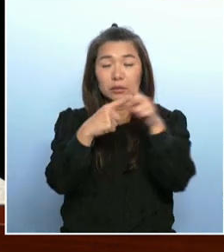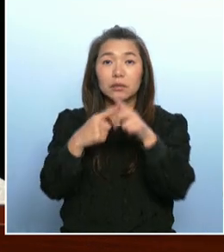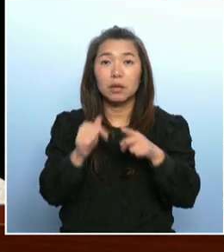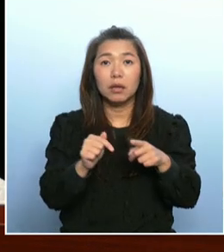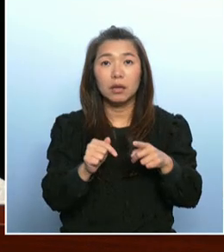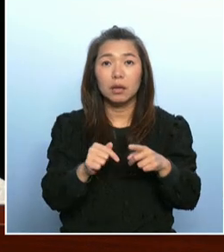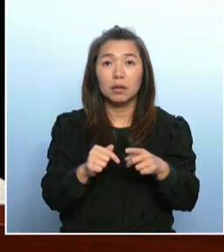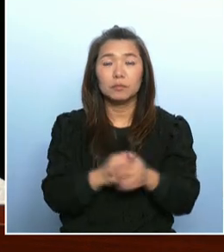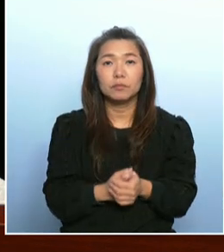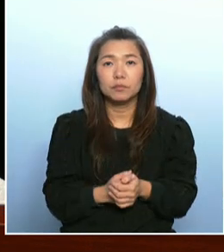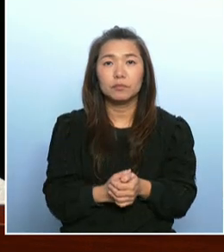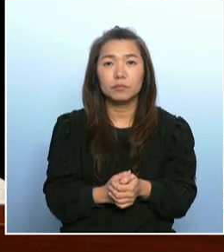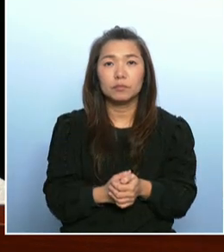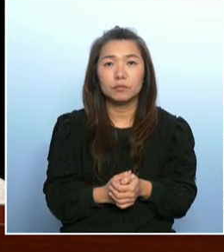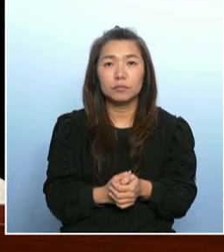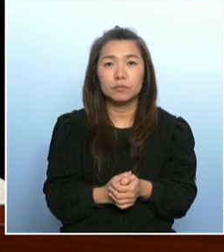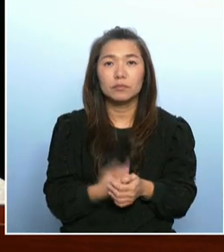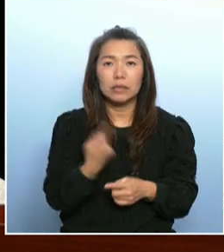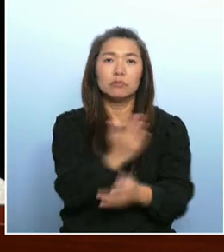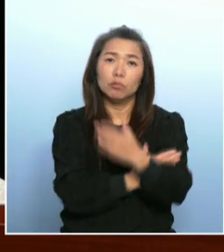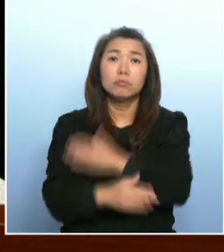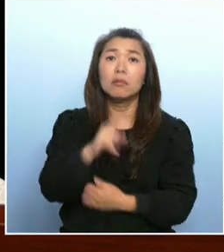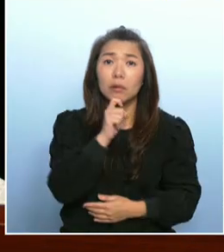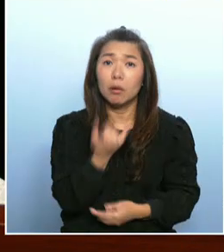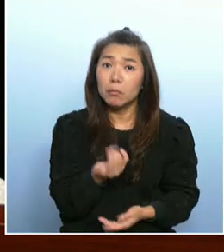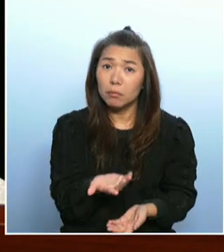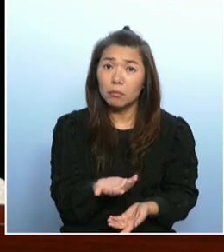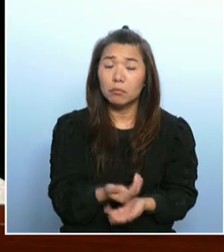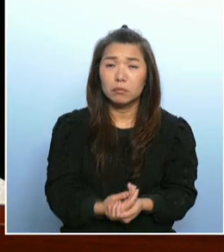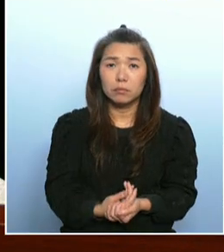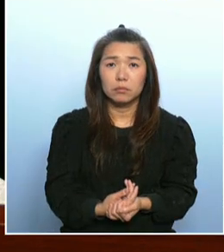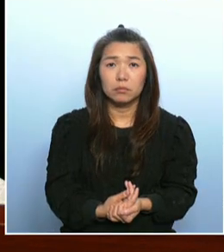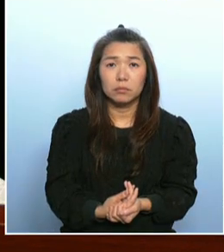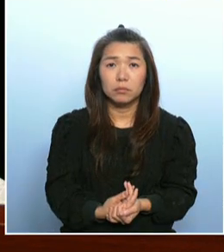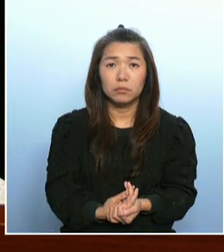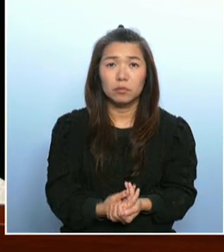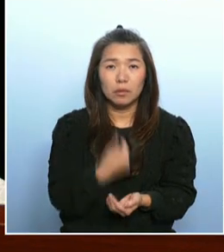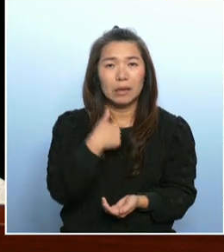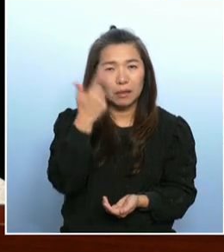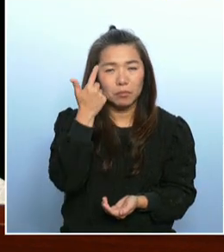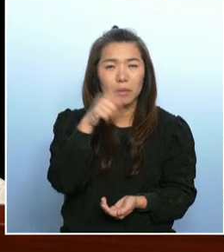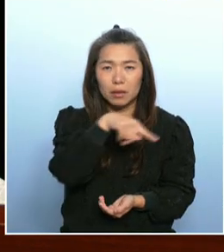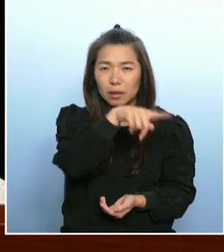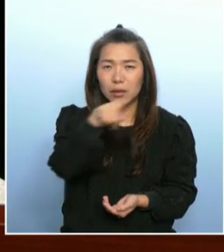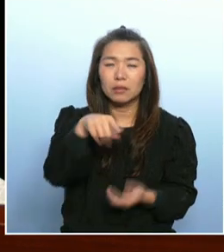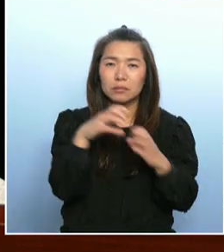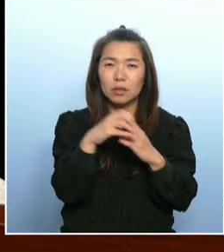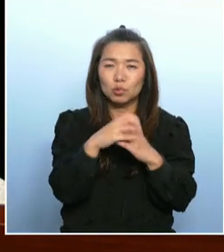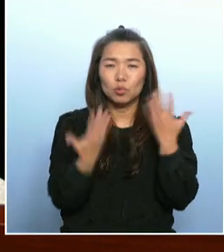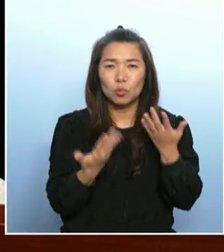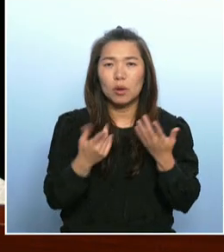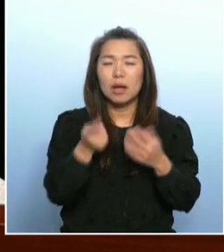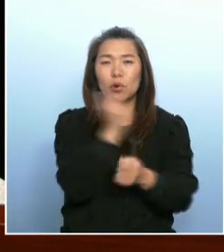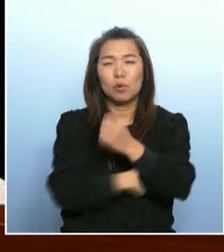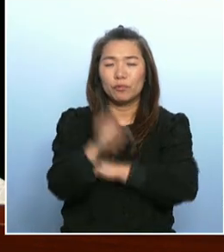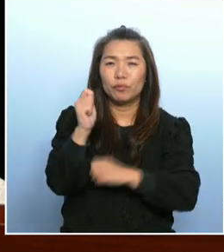beg for electric wheelchairs here and there? Wheelchair users have physical disability. So I